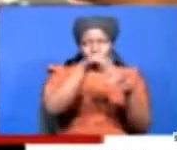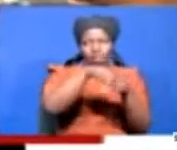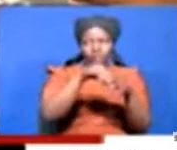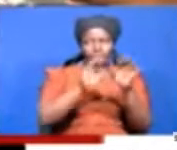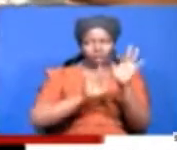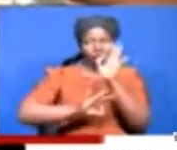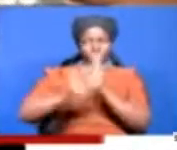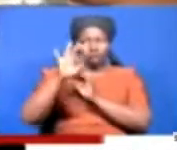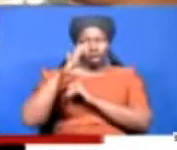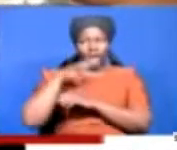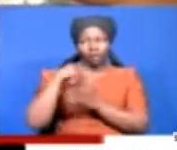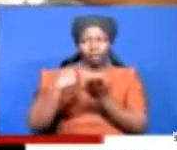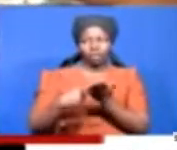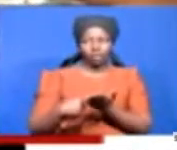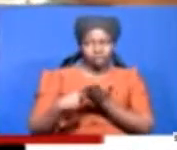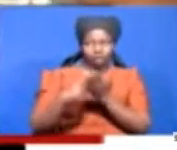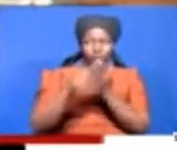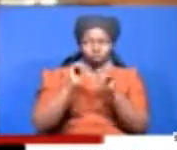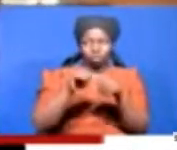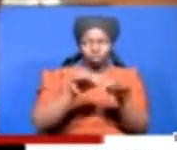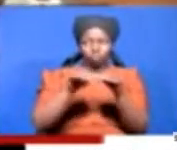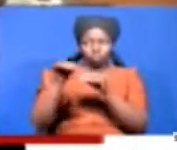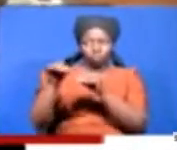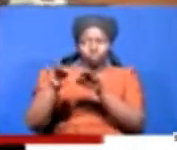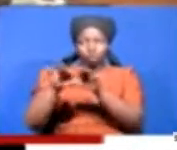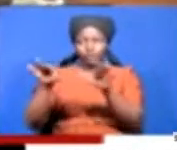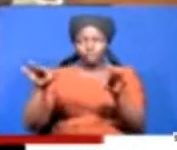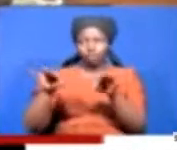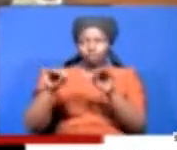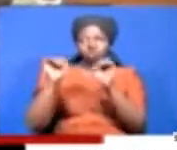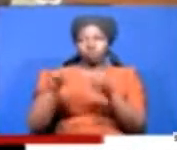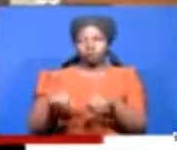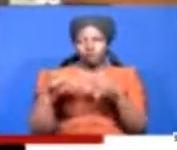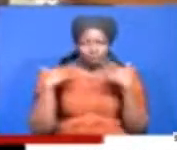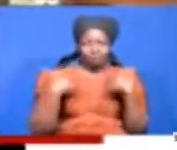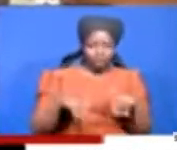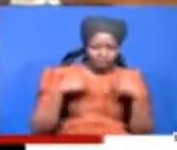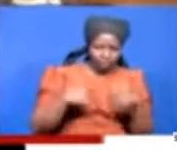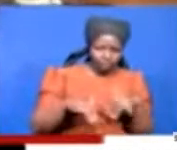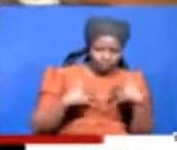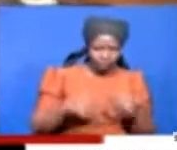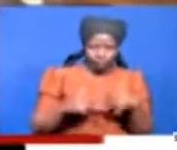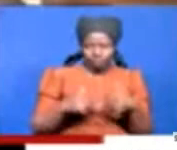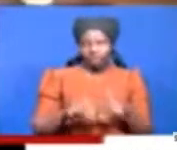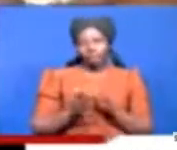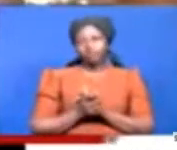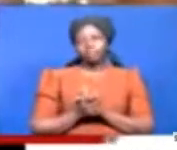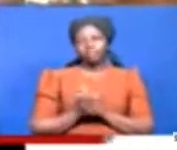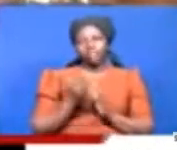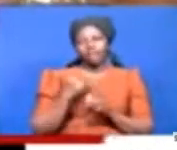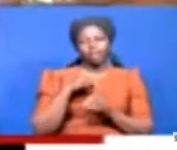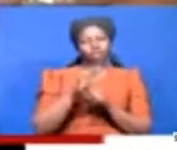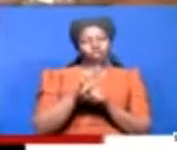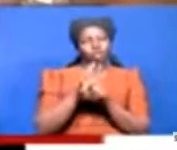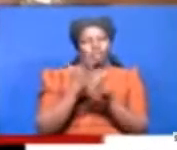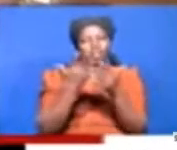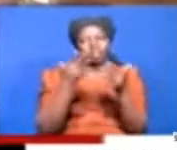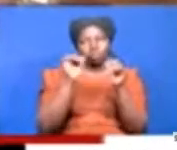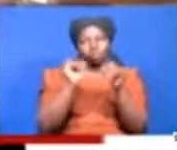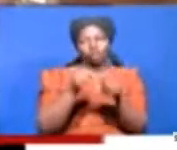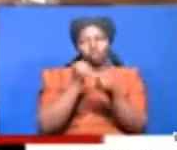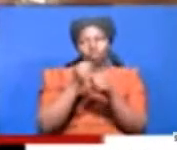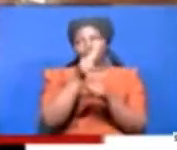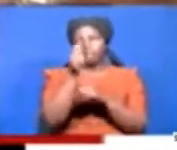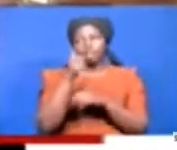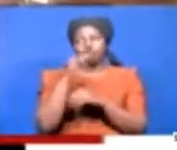discuss. You can go to the fields, you can play hide and seek. There are so many things you can do. And for those who will be staying home for